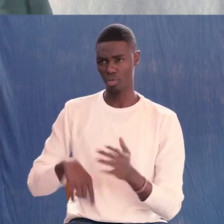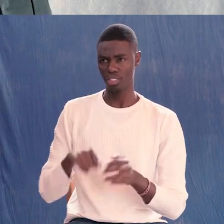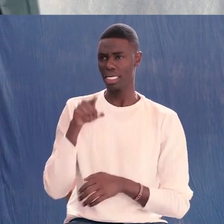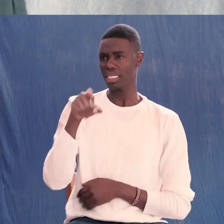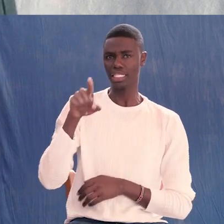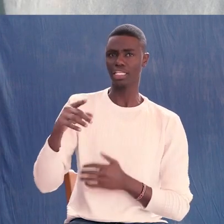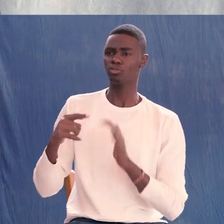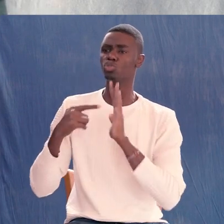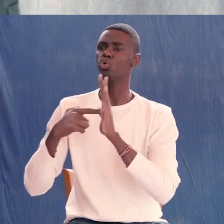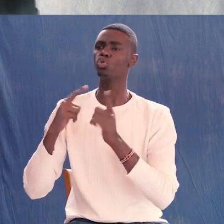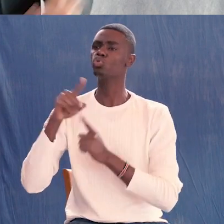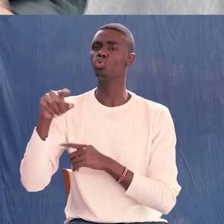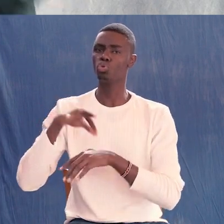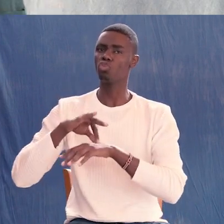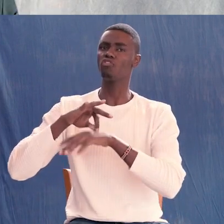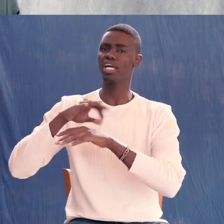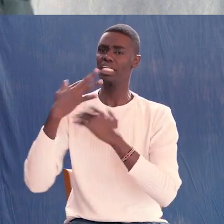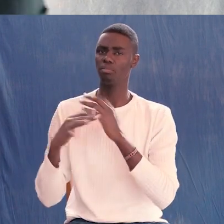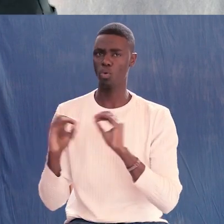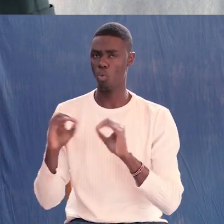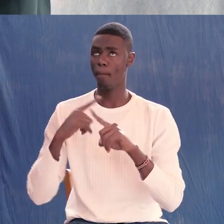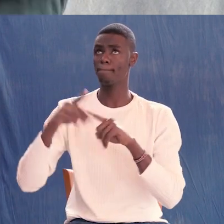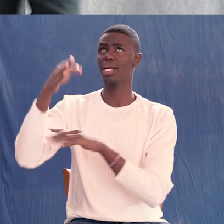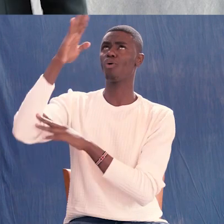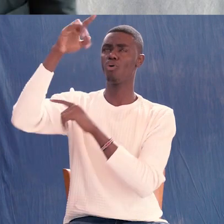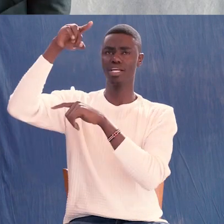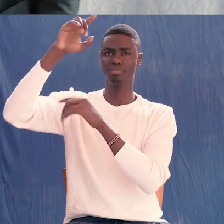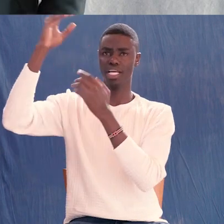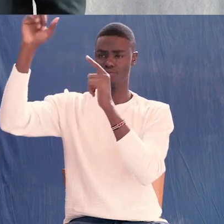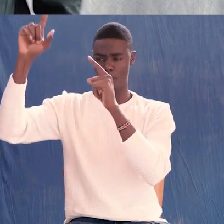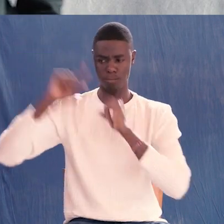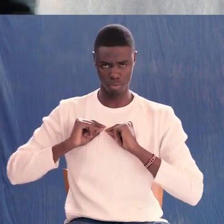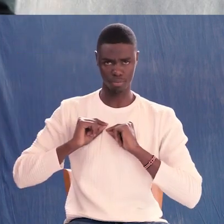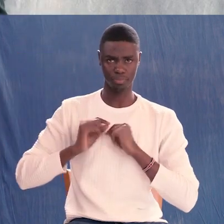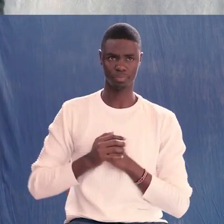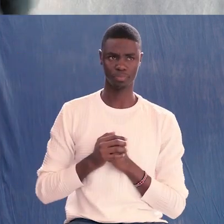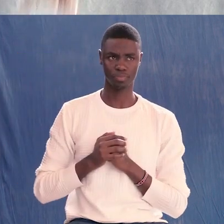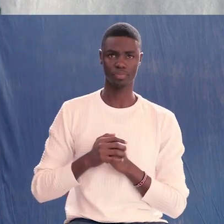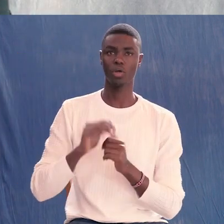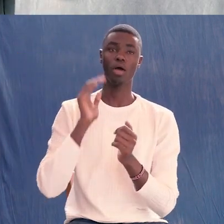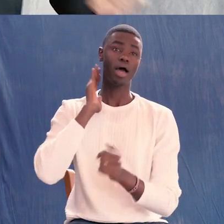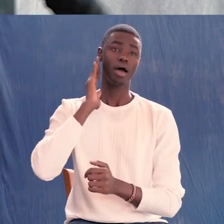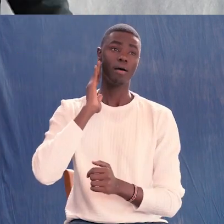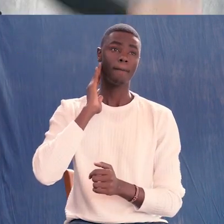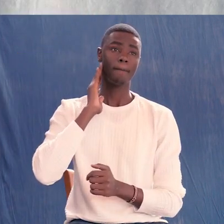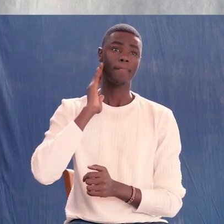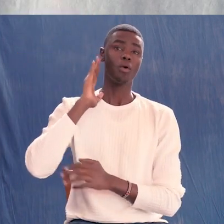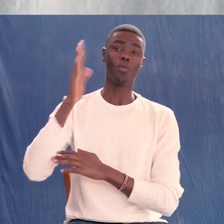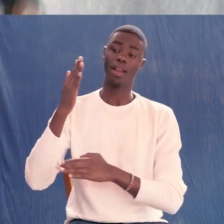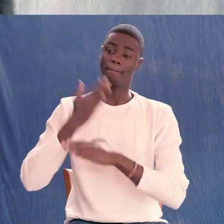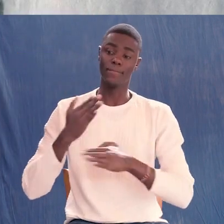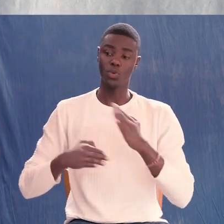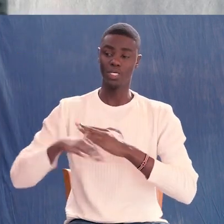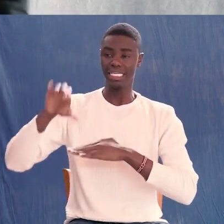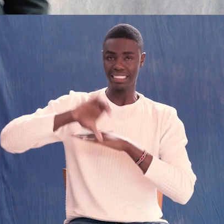hasn't been revealed to you by flesh and blood, but it's something that God himself has revealed to you. And I say, You are Peter. And on this rock, I will build my